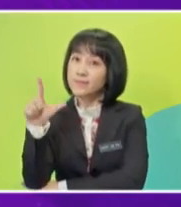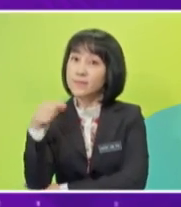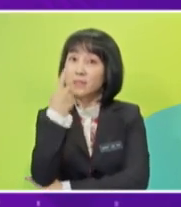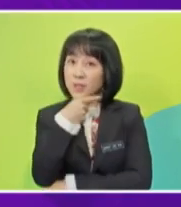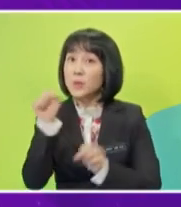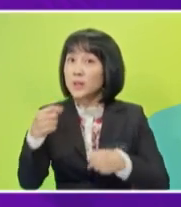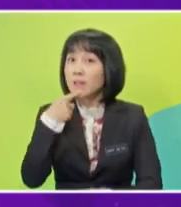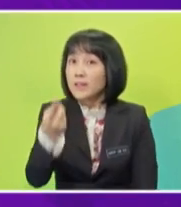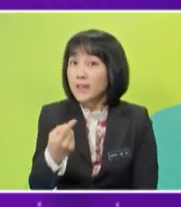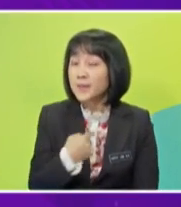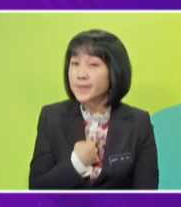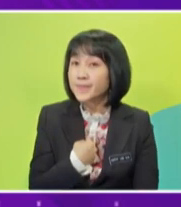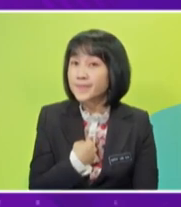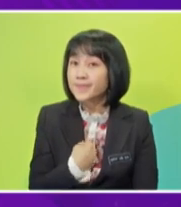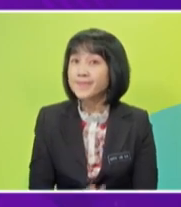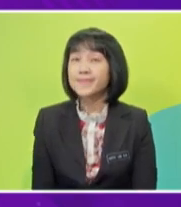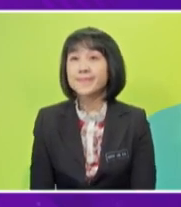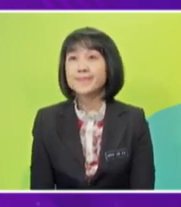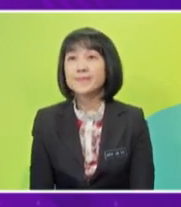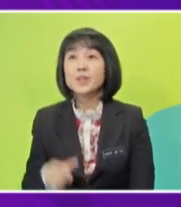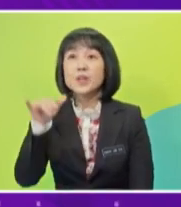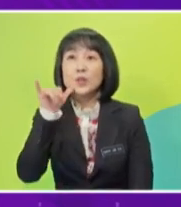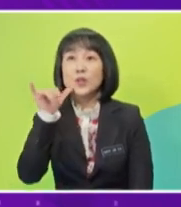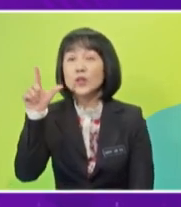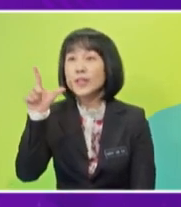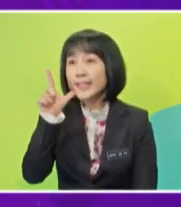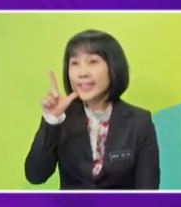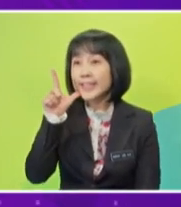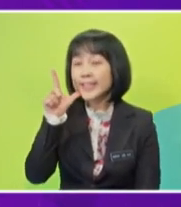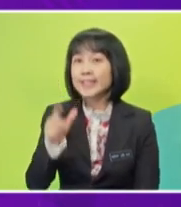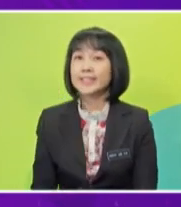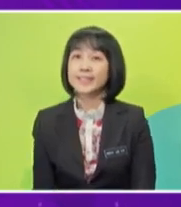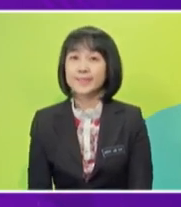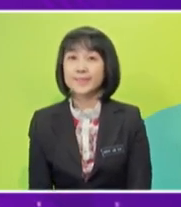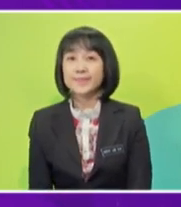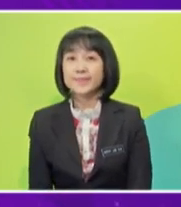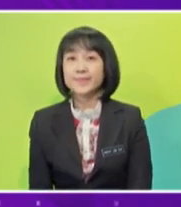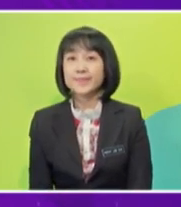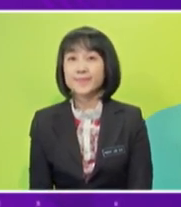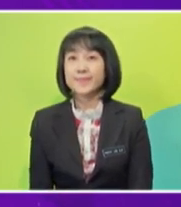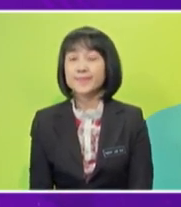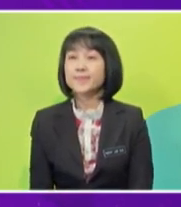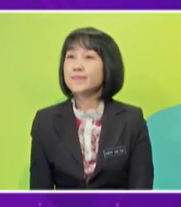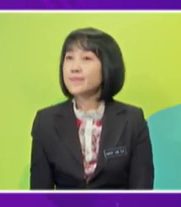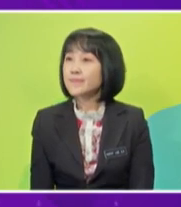me? Okay, maybe Yunling. And the next one, I'll go to Putri. Yes, Yunling.